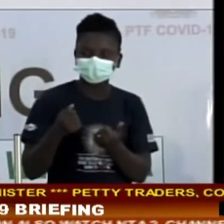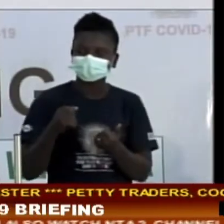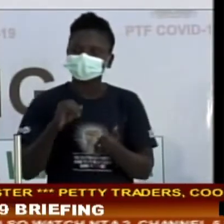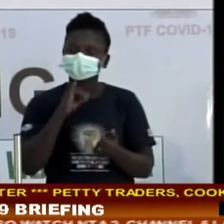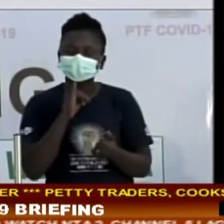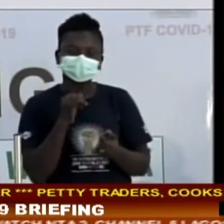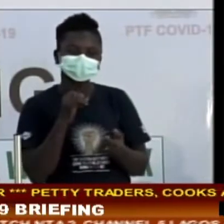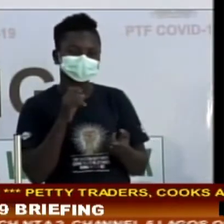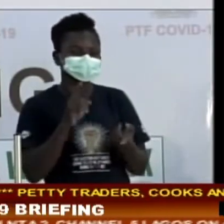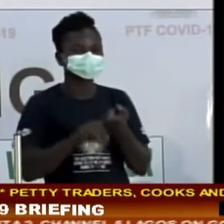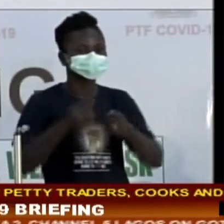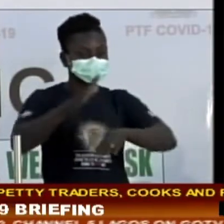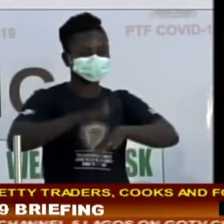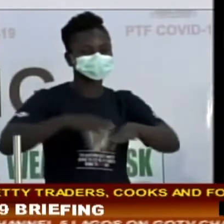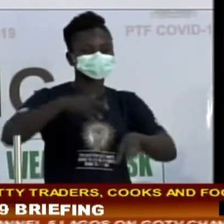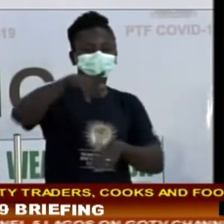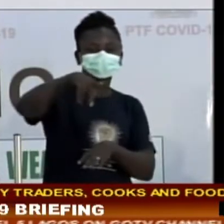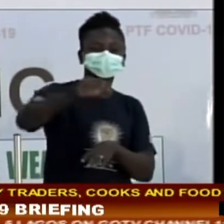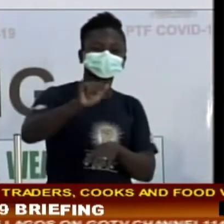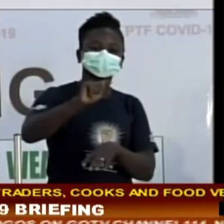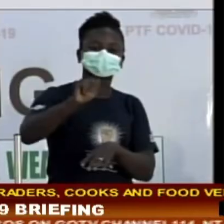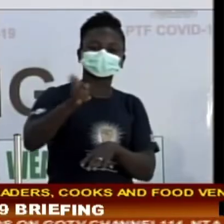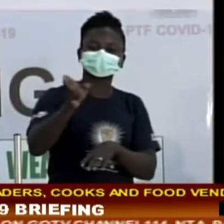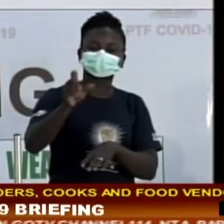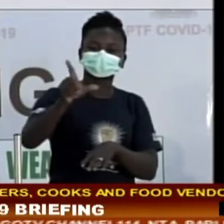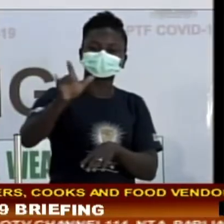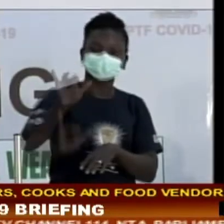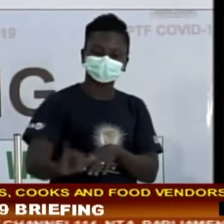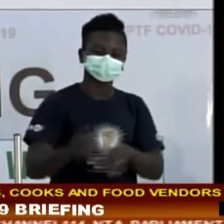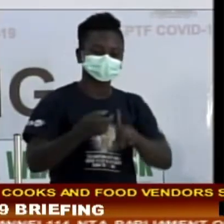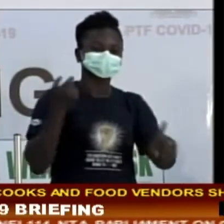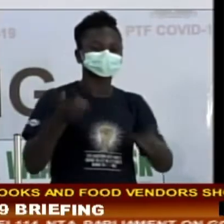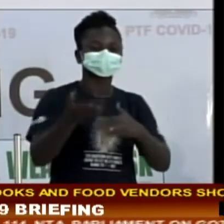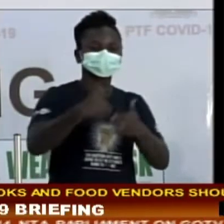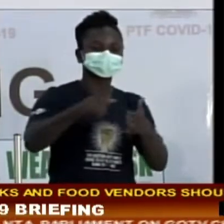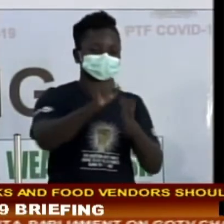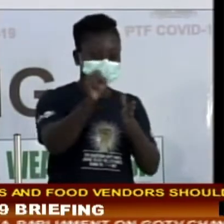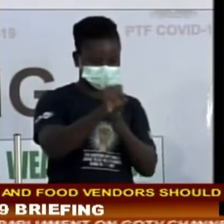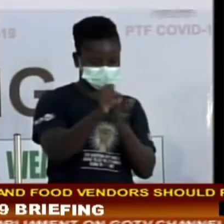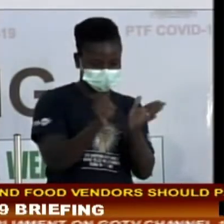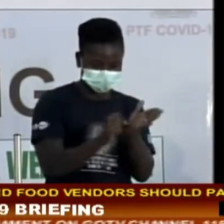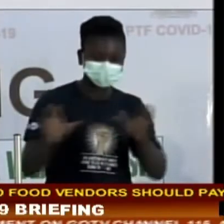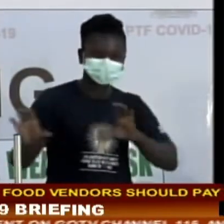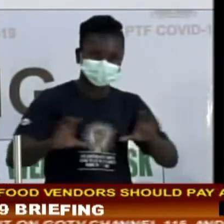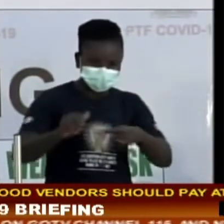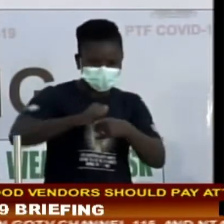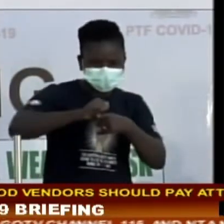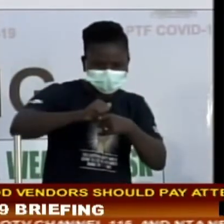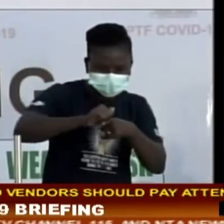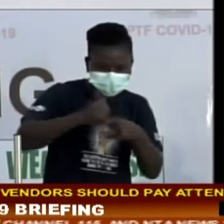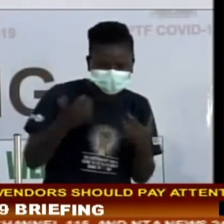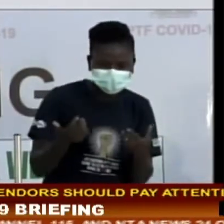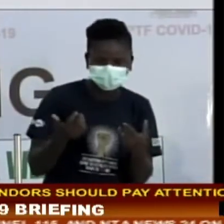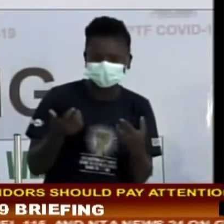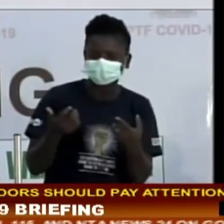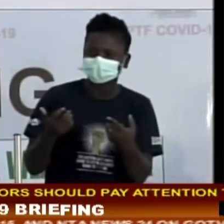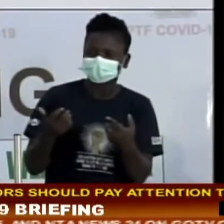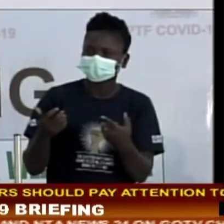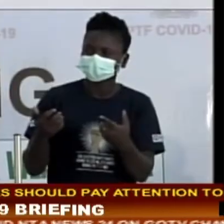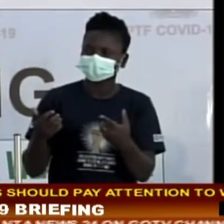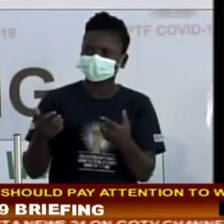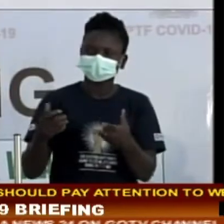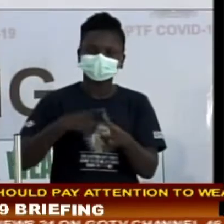call for Pathologists from all over the states concerned and do a training they have conducted a training